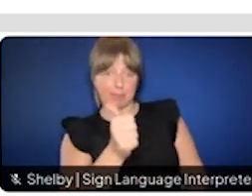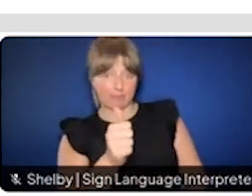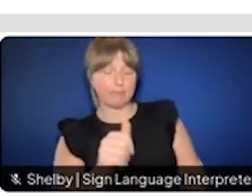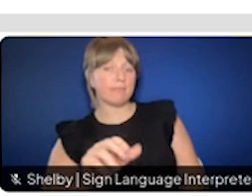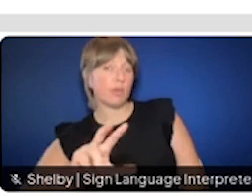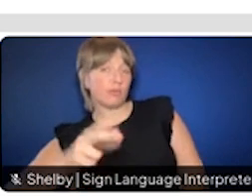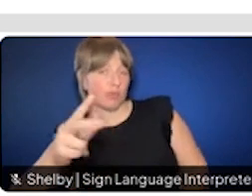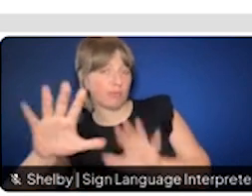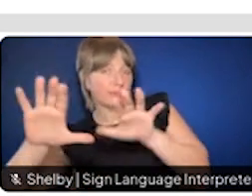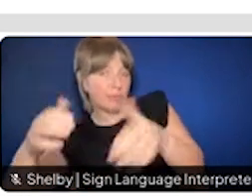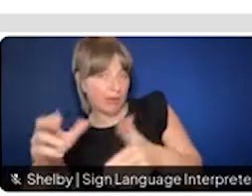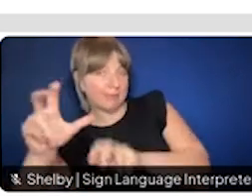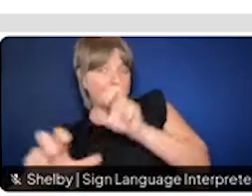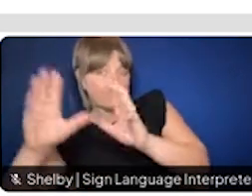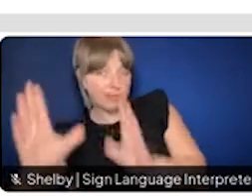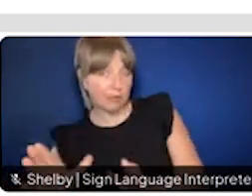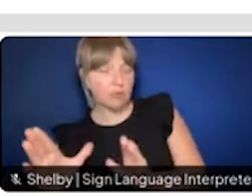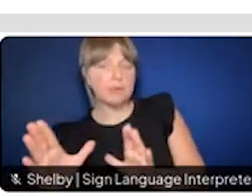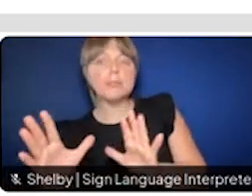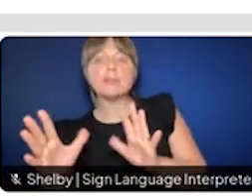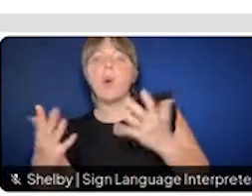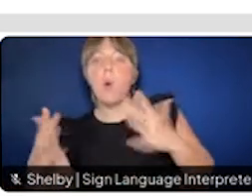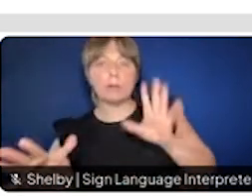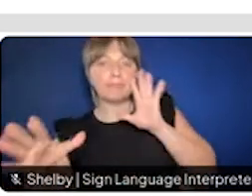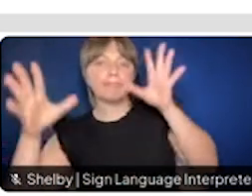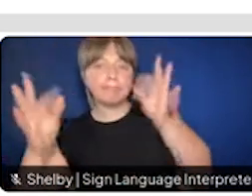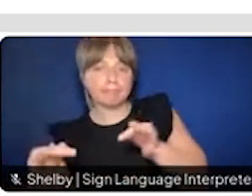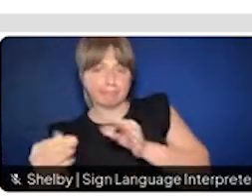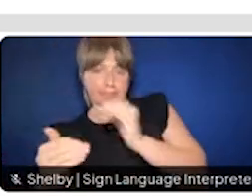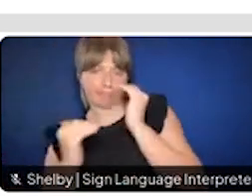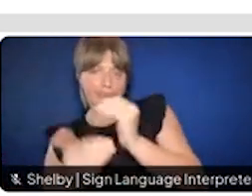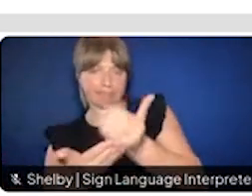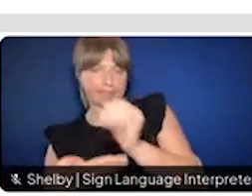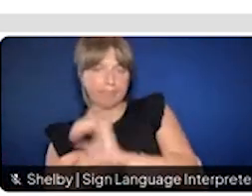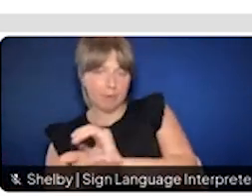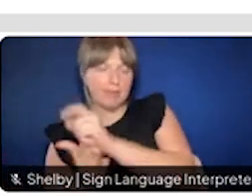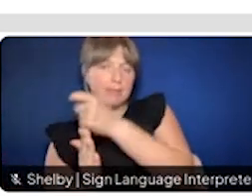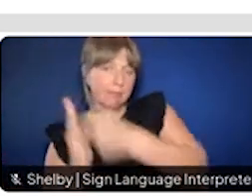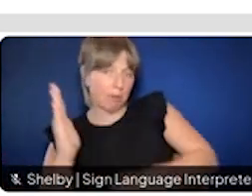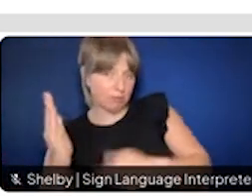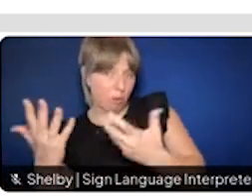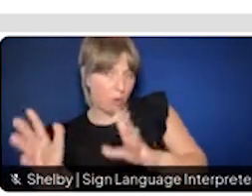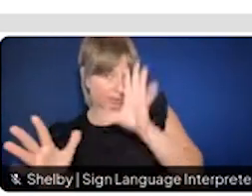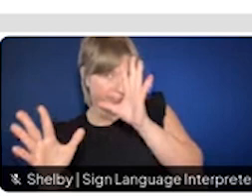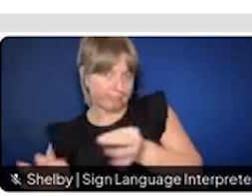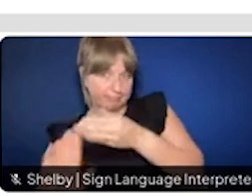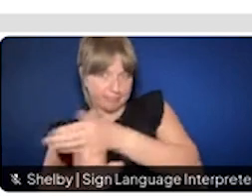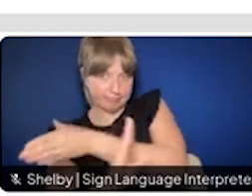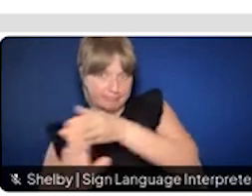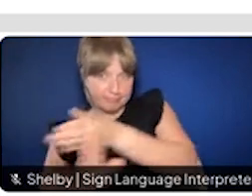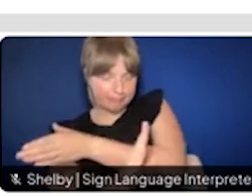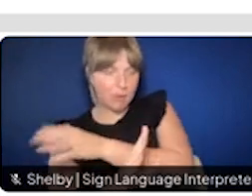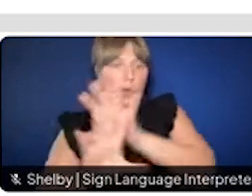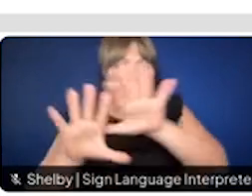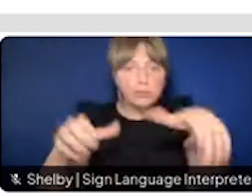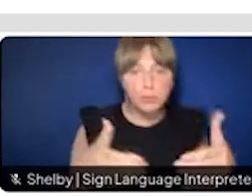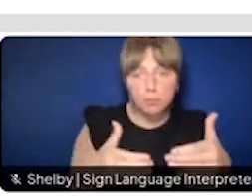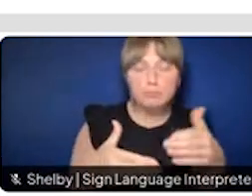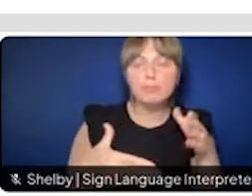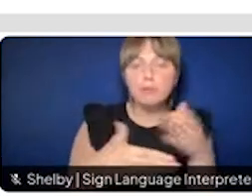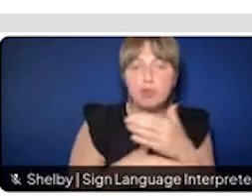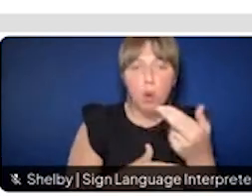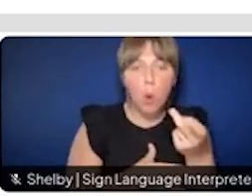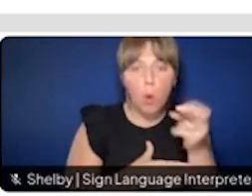investor, makes an offer to buy a set number of shares at a specific price per share, and then a group of shareholders are then invited to participate as